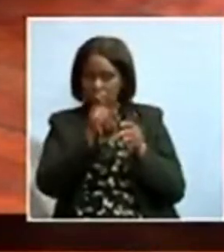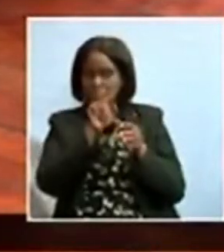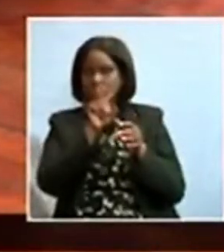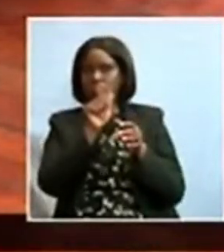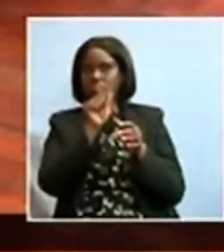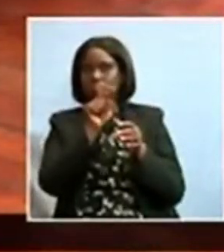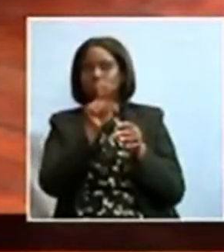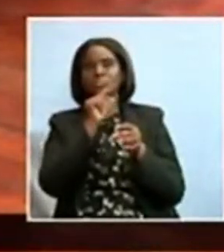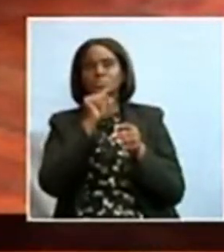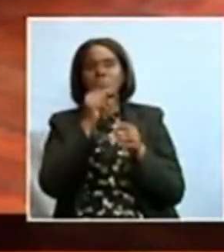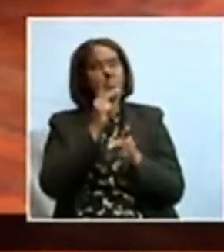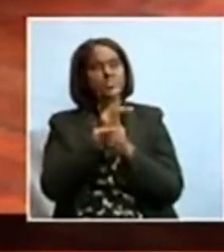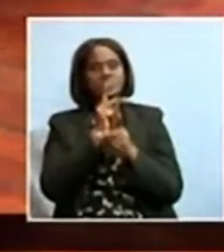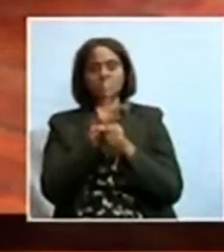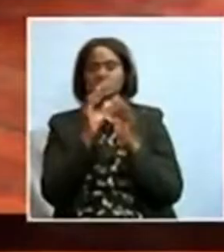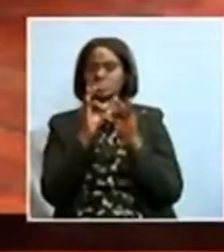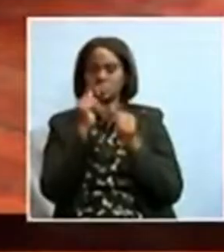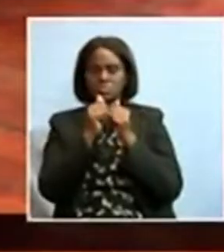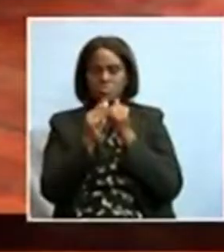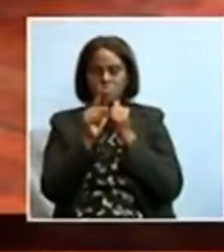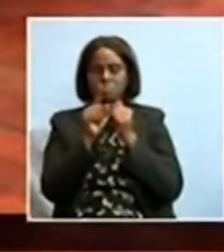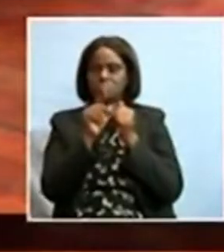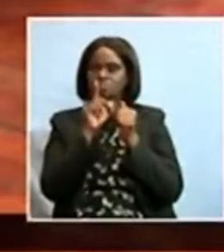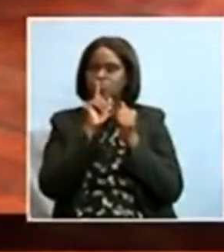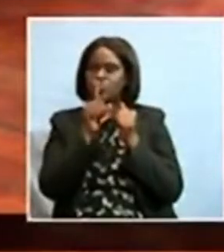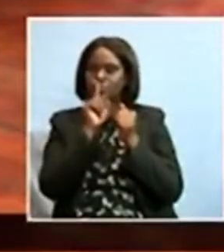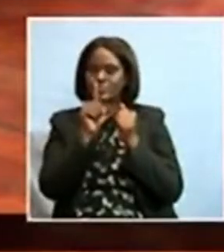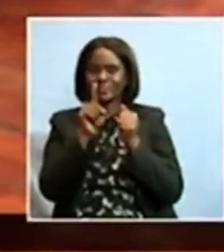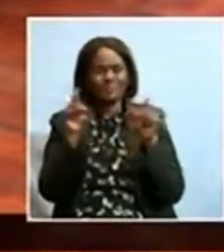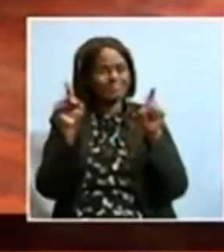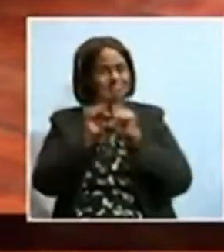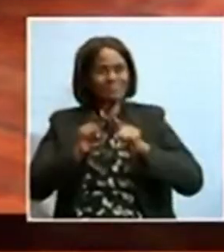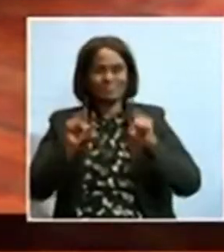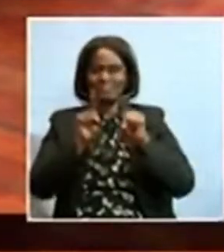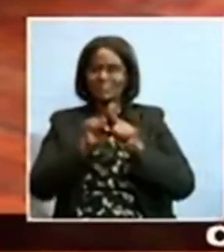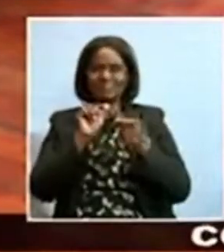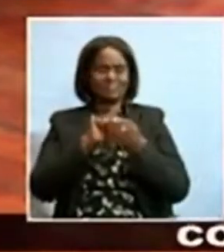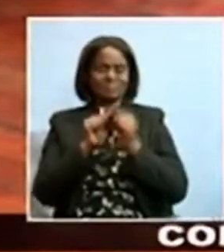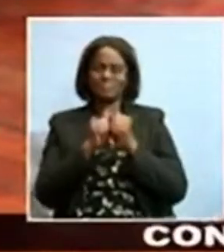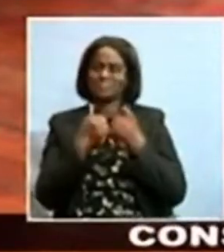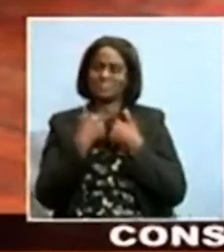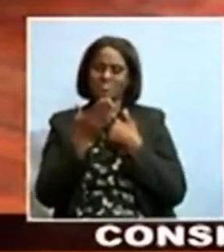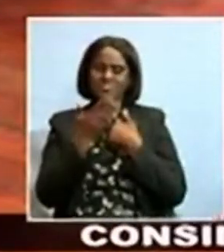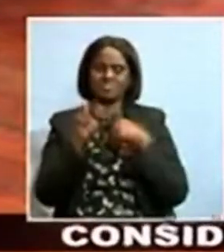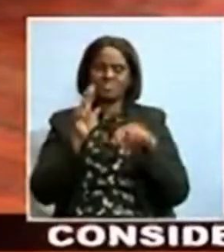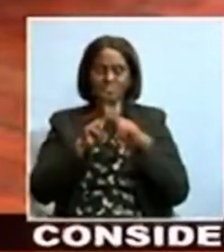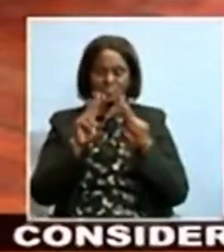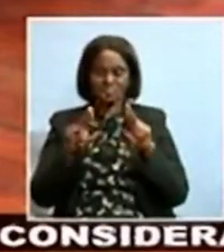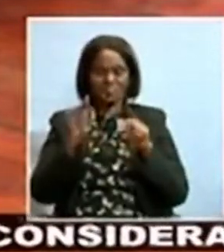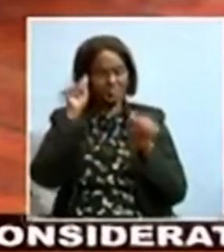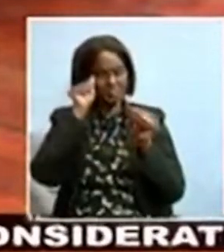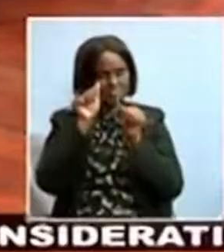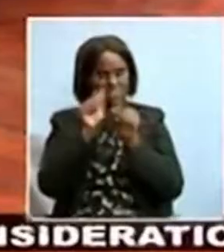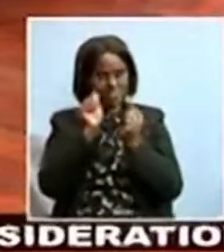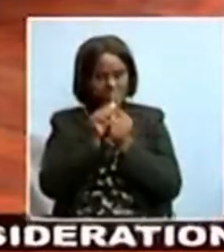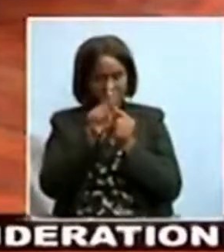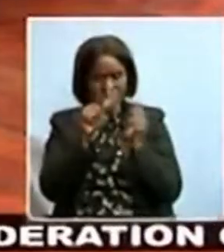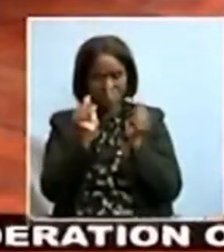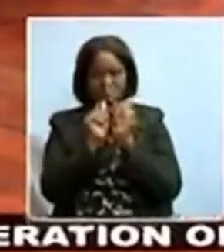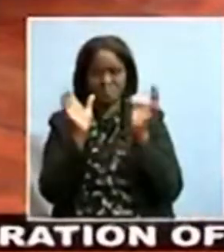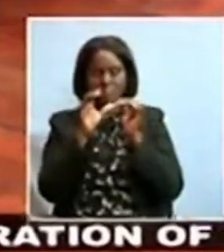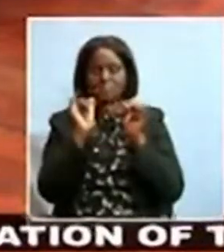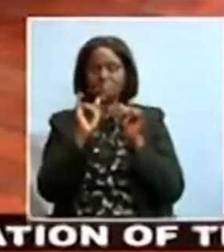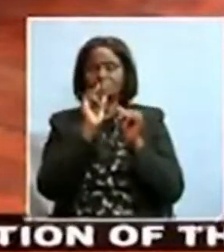does not hold water because it's actually amounting to the same thing? Chair, I agree with you and the committee at